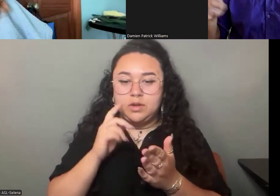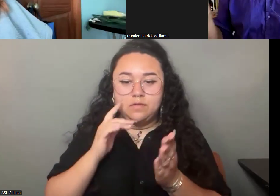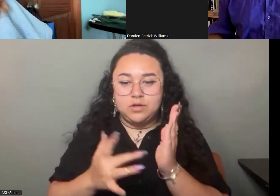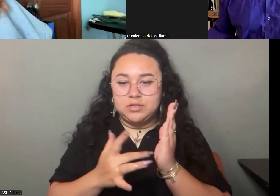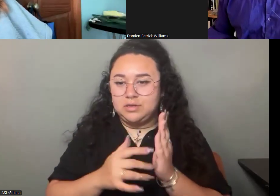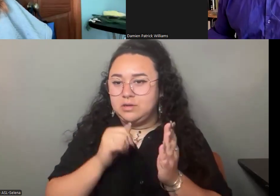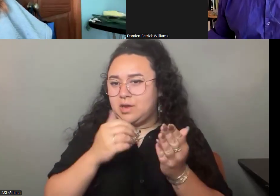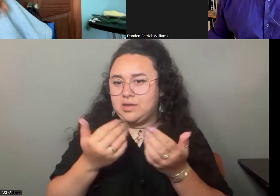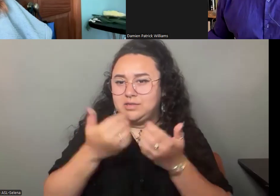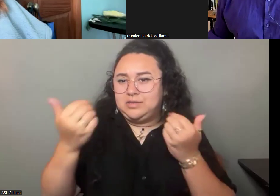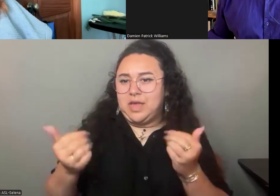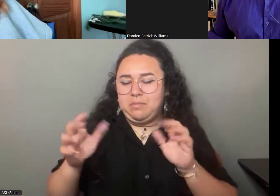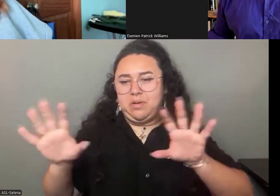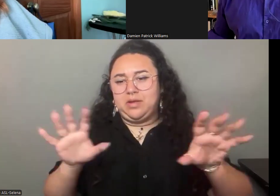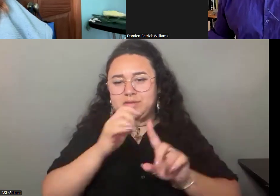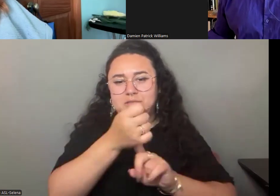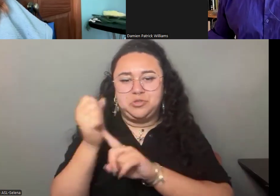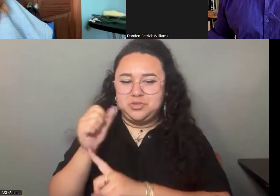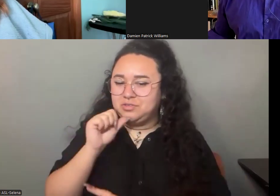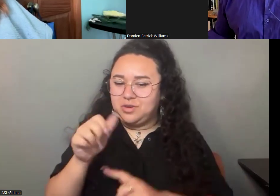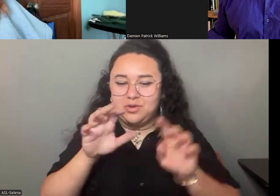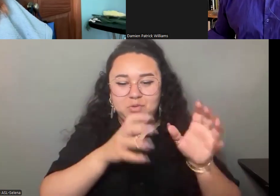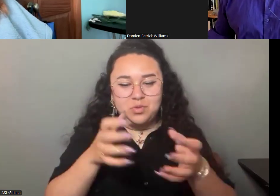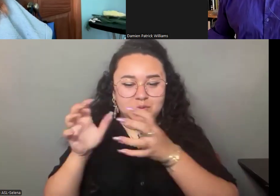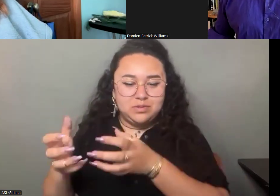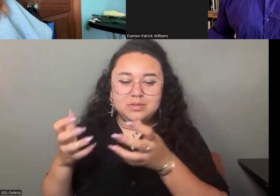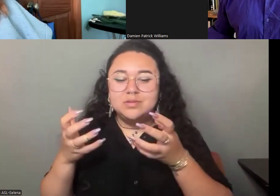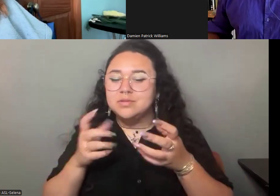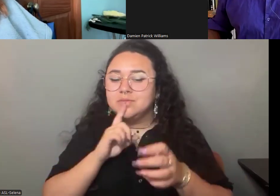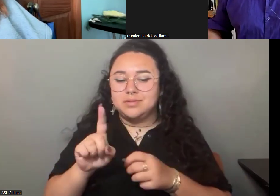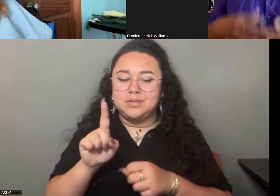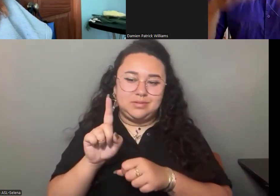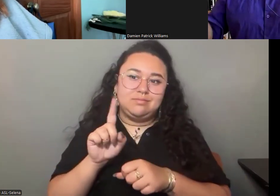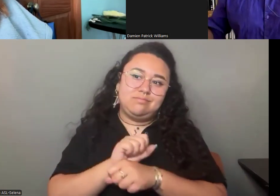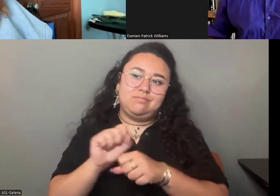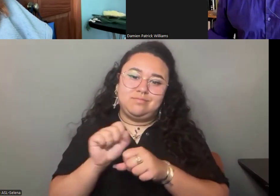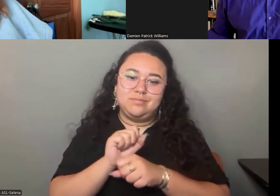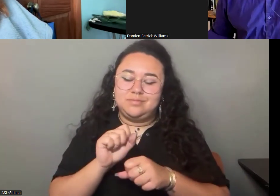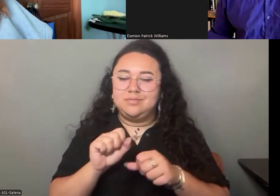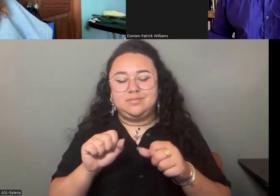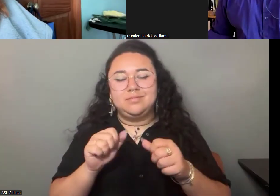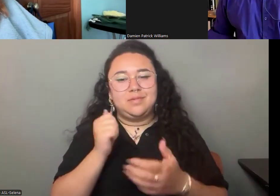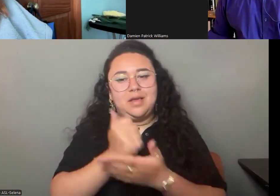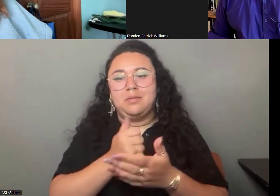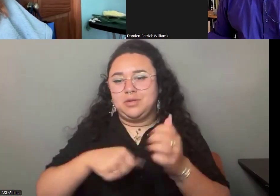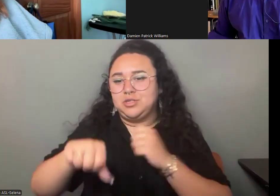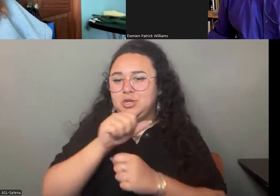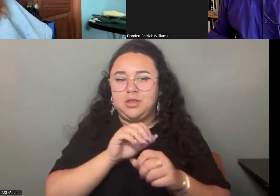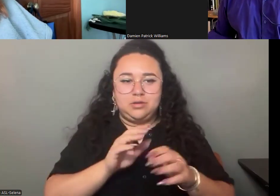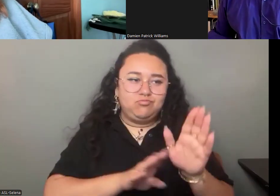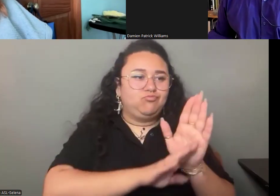things. Those are groups that have basically helped each other to flourish.